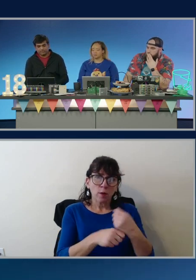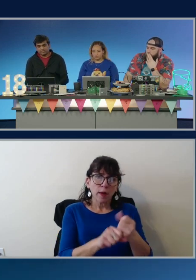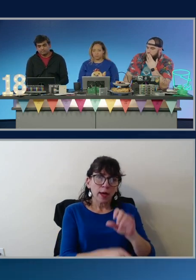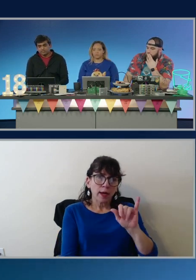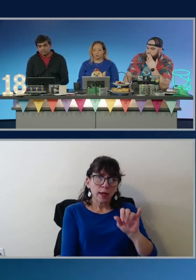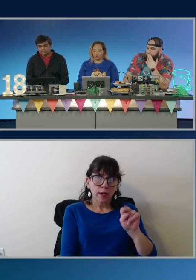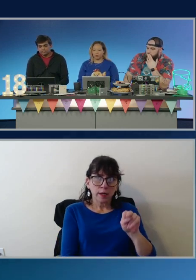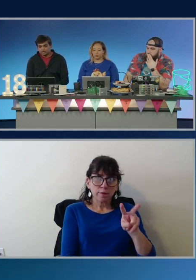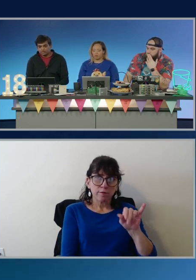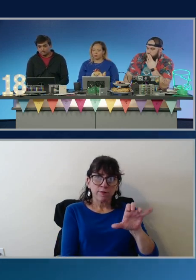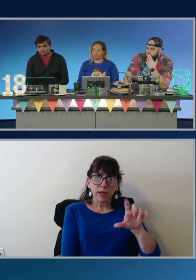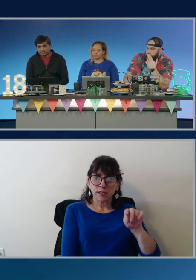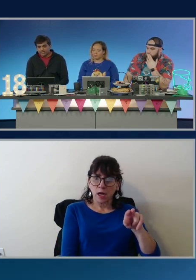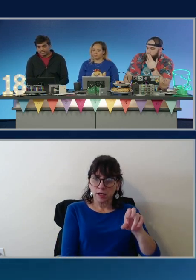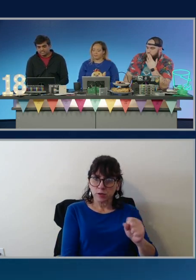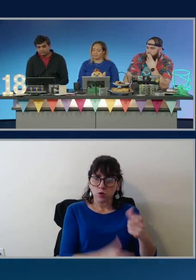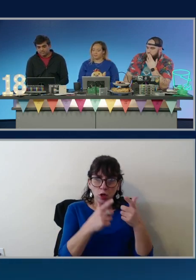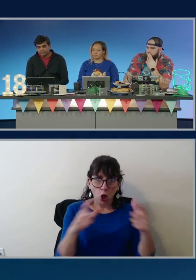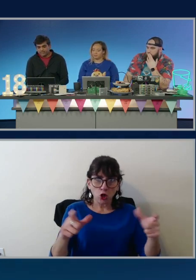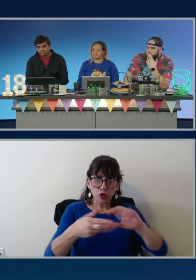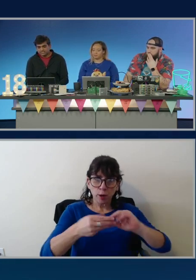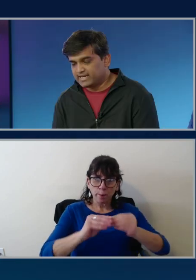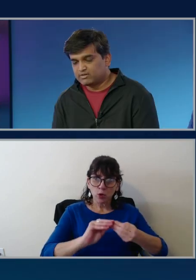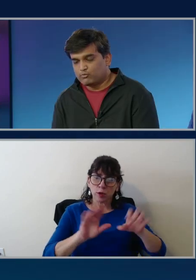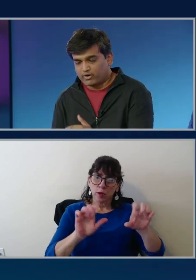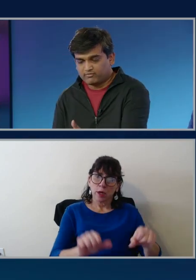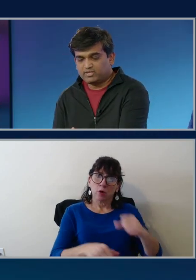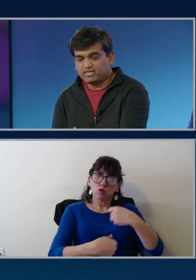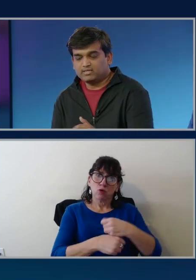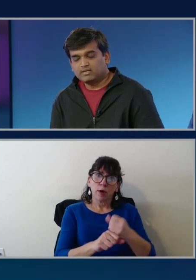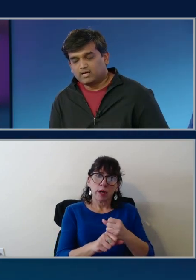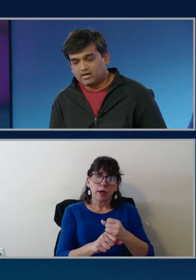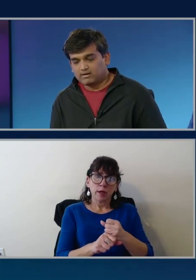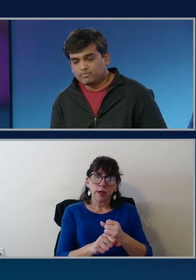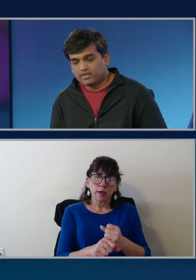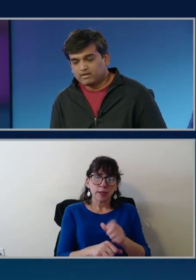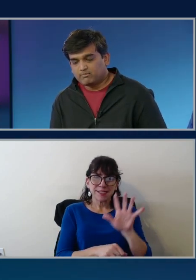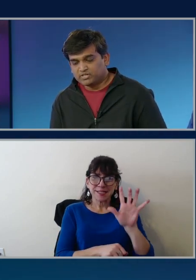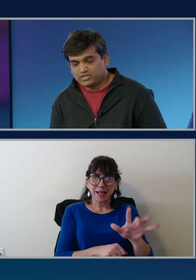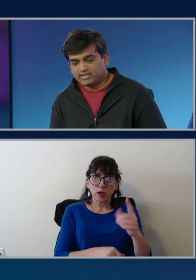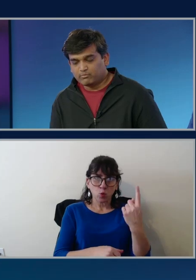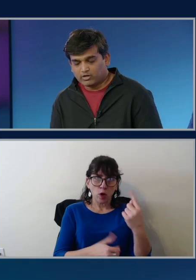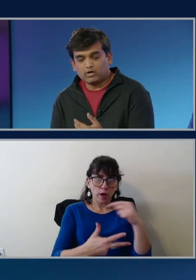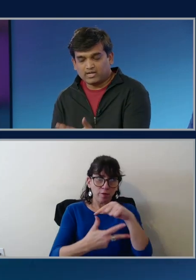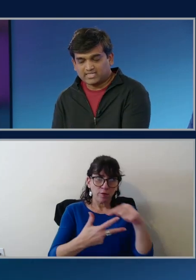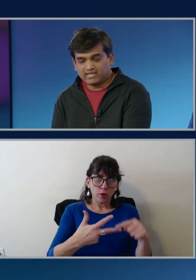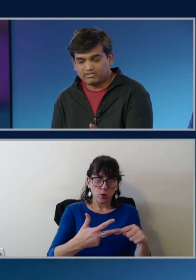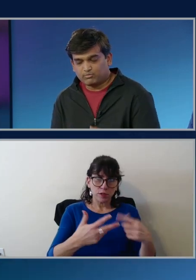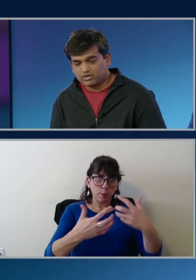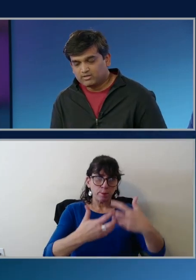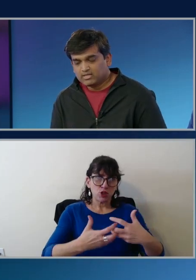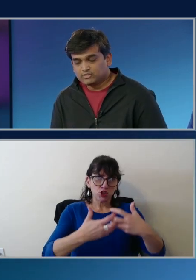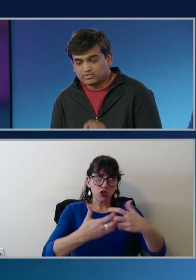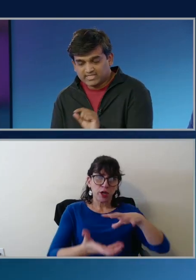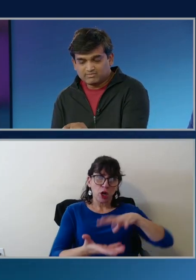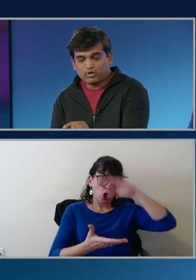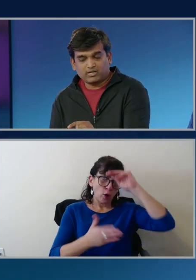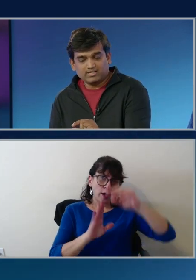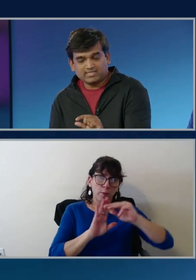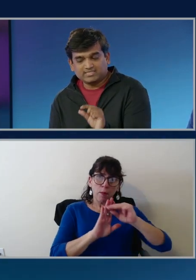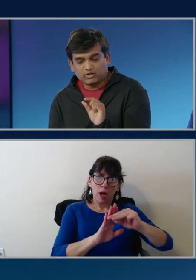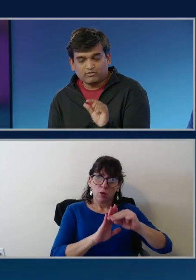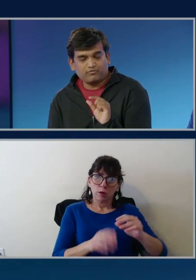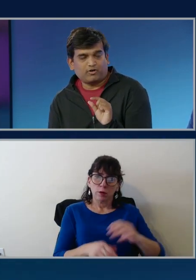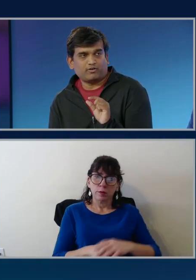can think of it. Okay. So I can simply select one of the machine learning model or large language model. So this